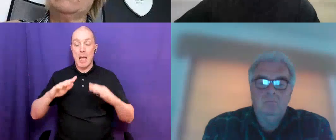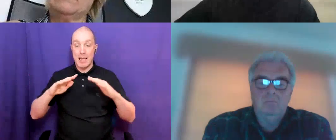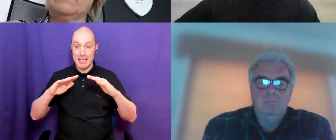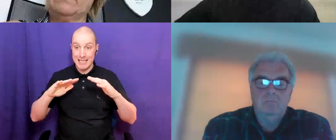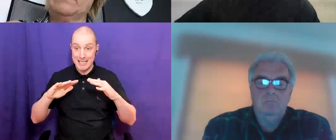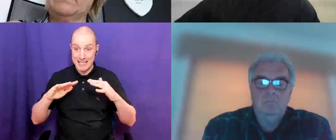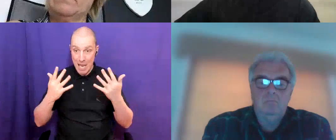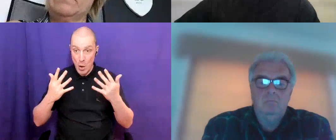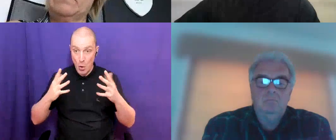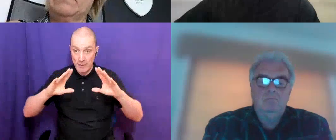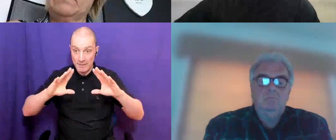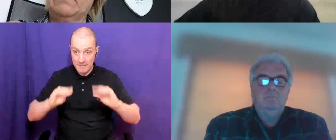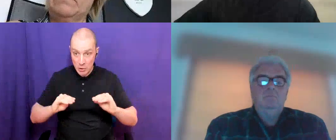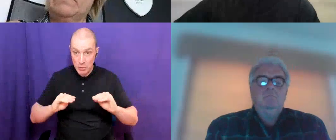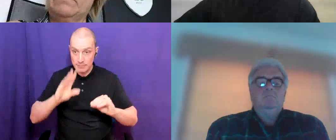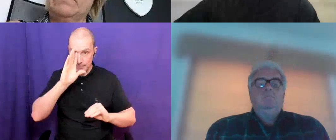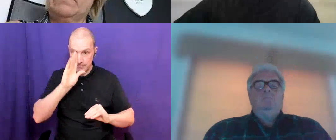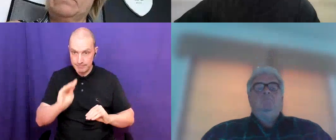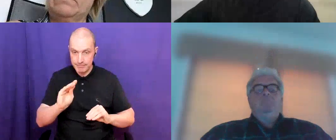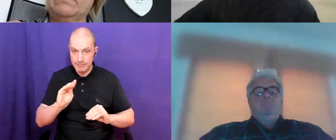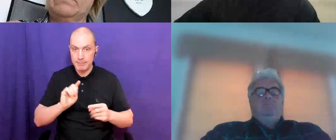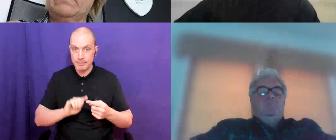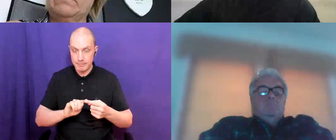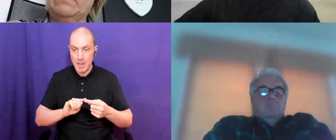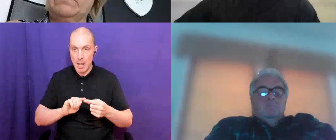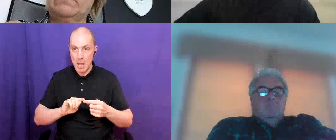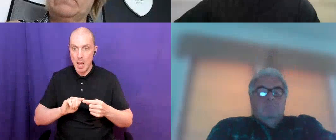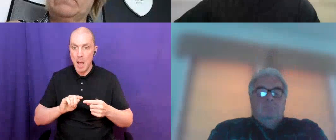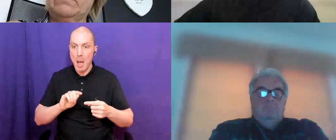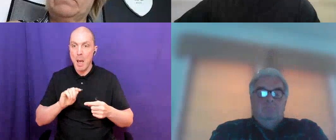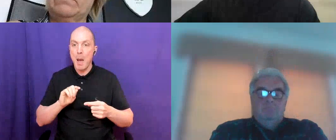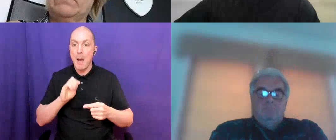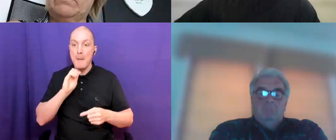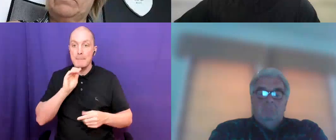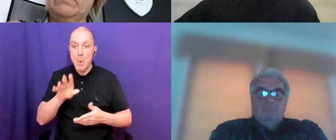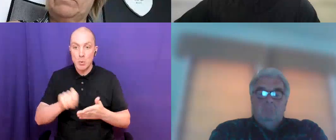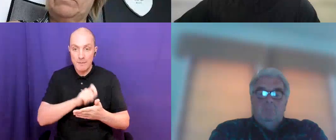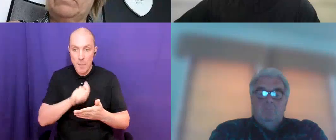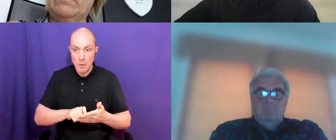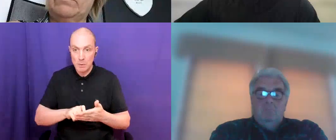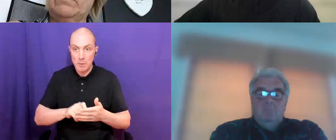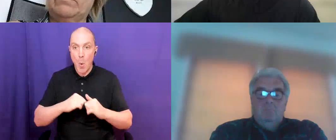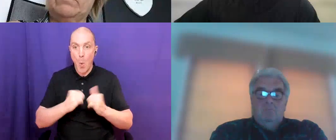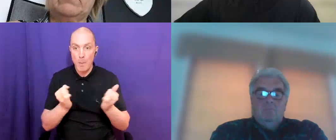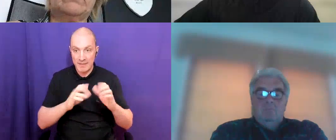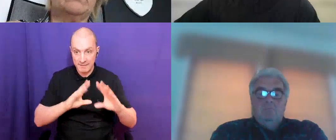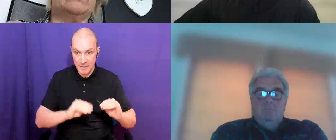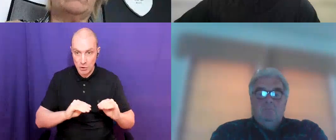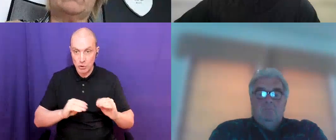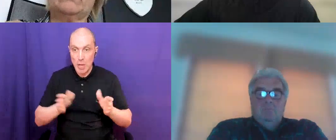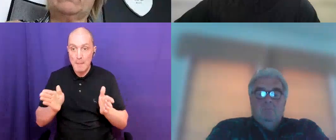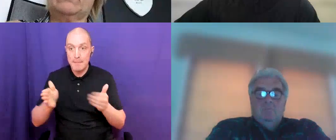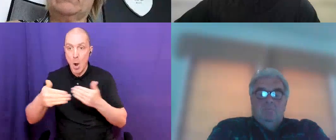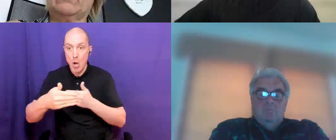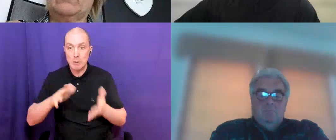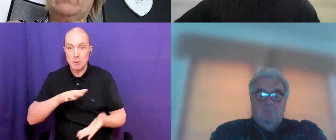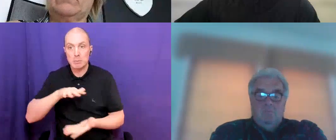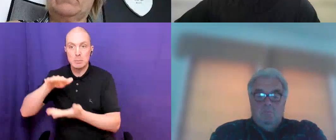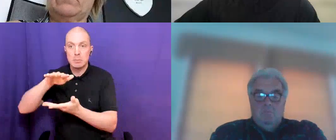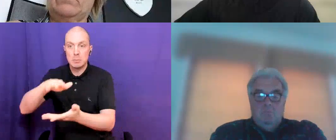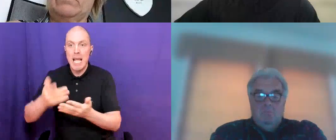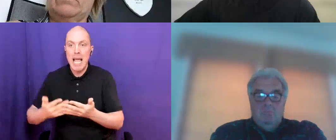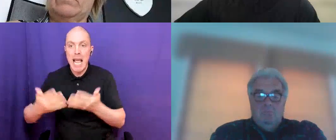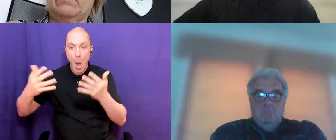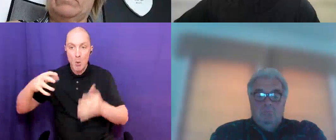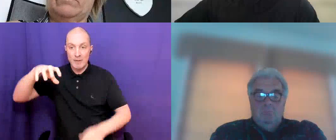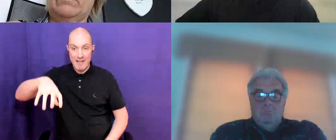p.m. Postal vote opening will be concluded. Ballot boxes will be taken to the count venues and set up